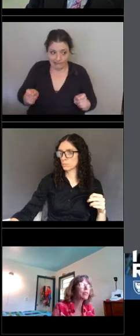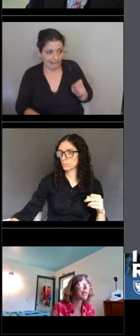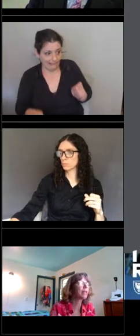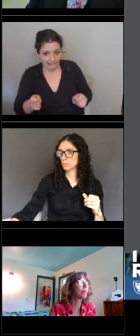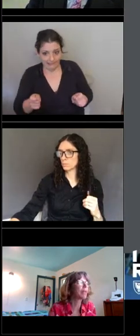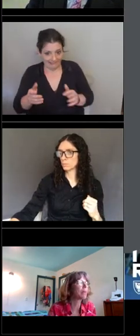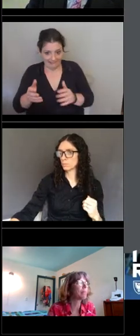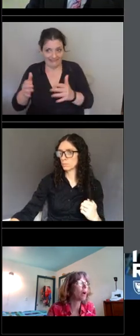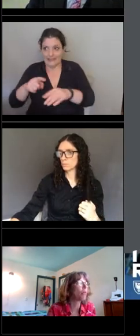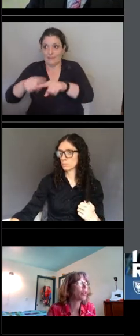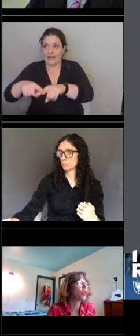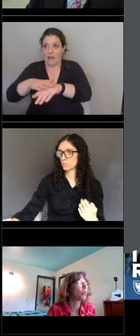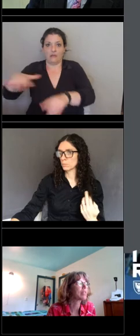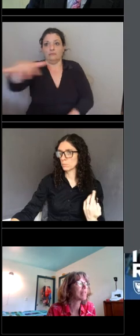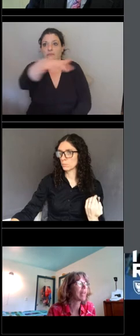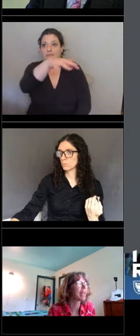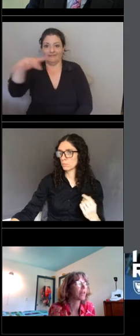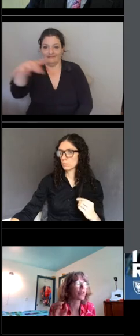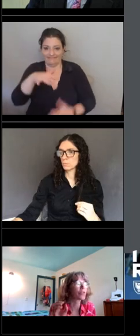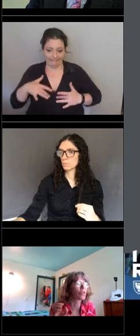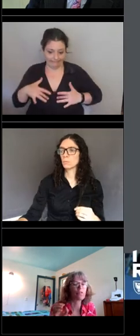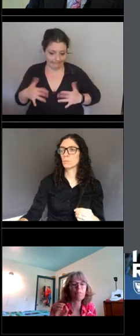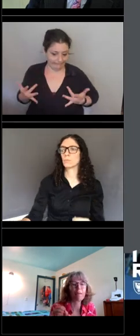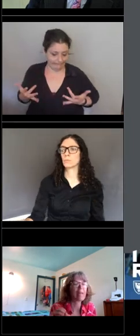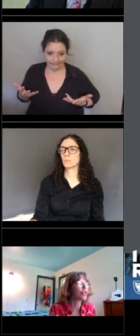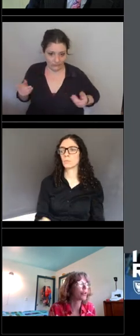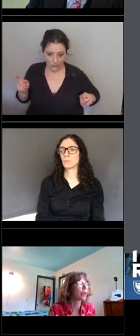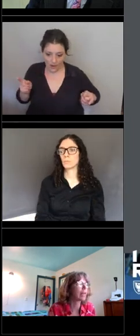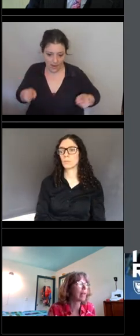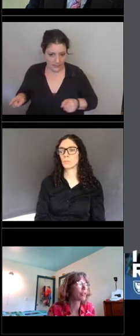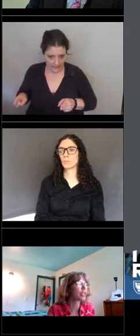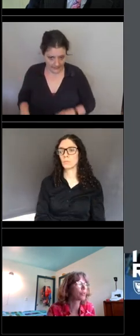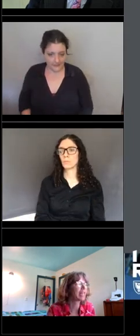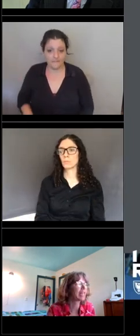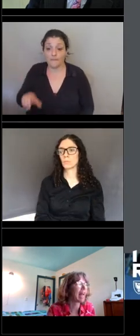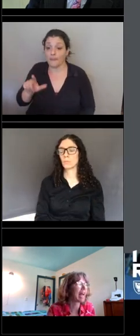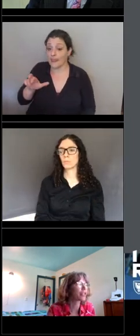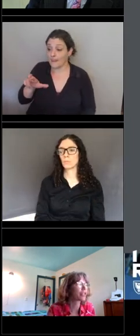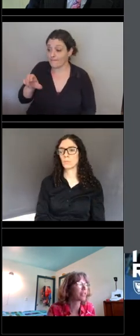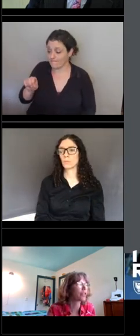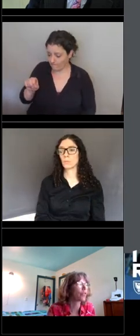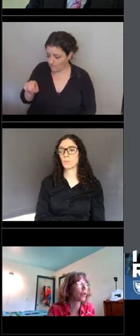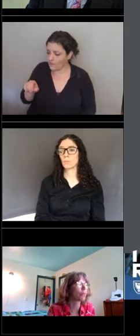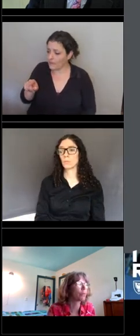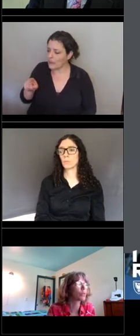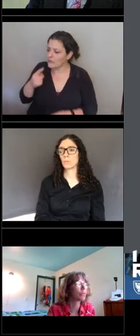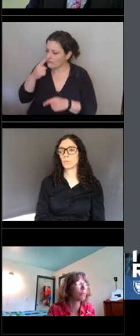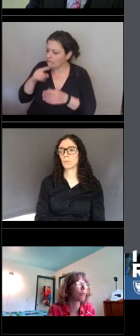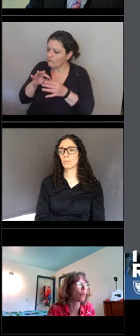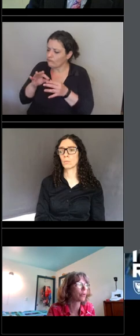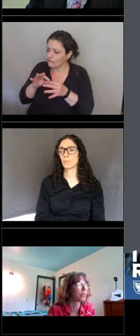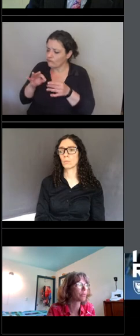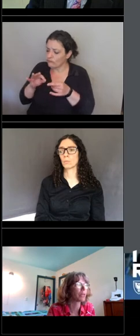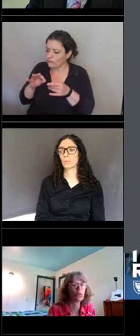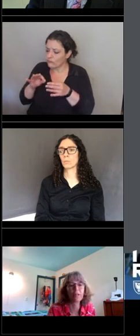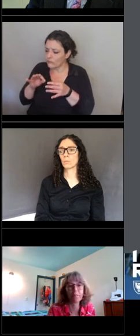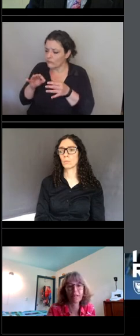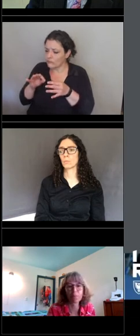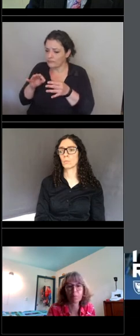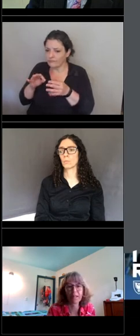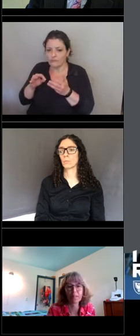And can you say a little bit about what you would say are the sort of major climate change related actions that you think are most important